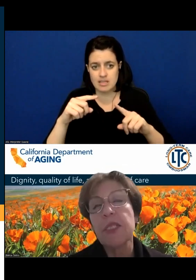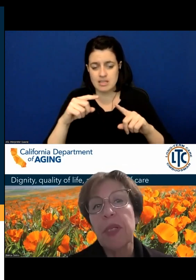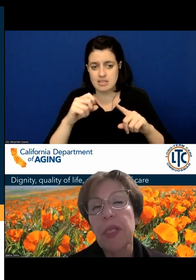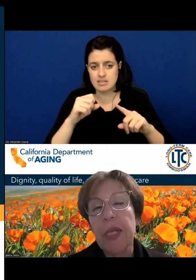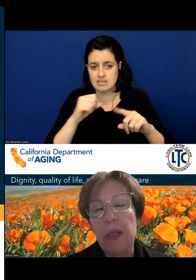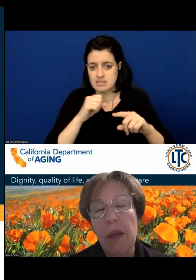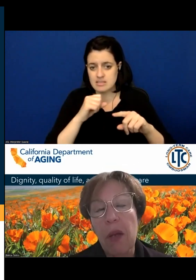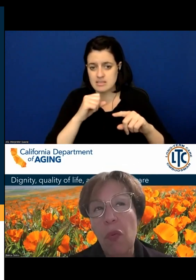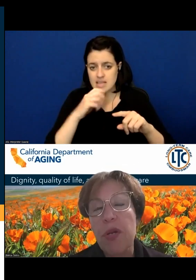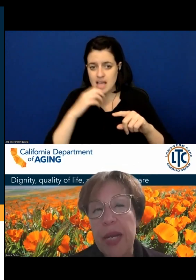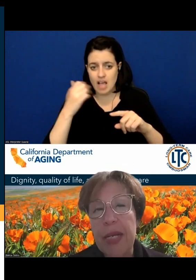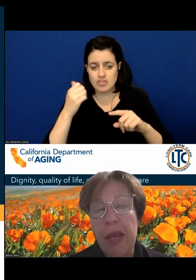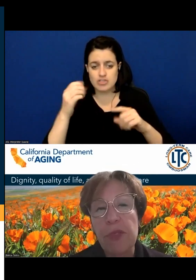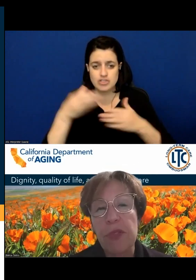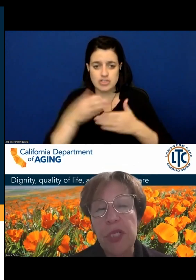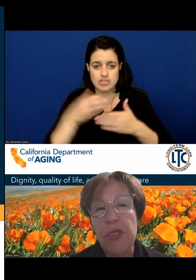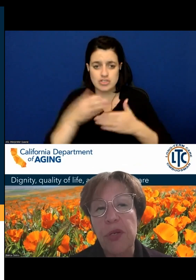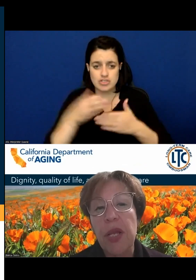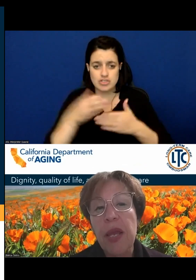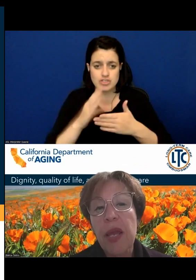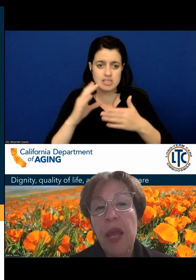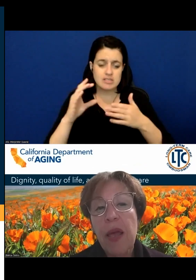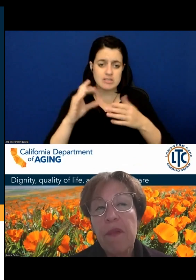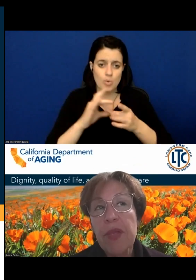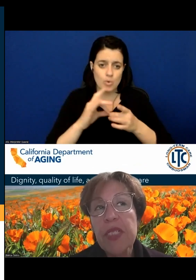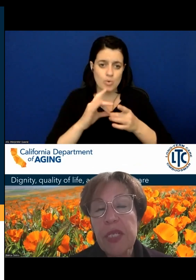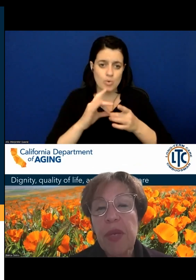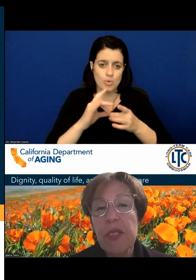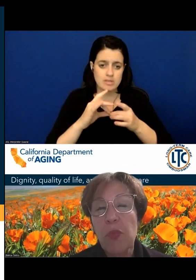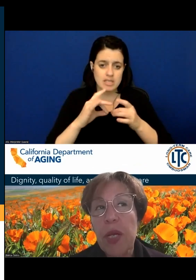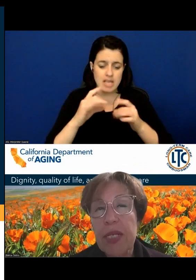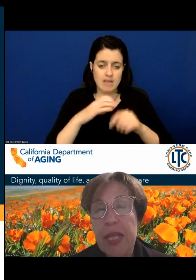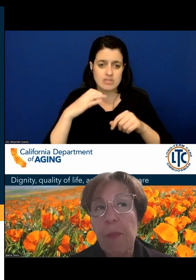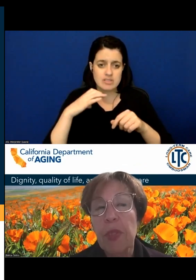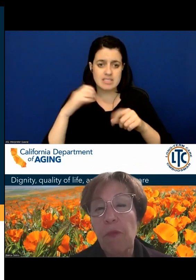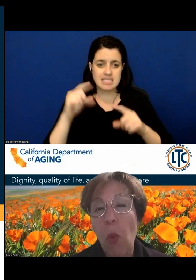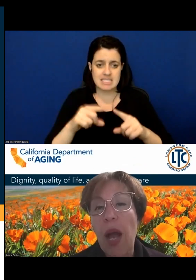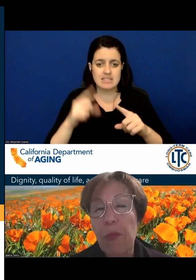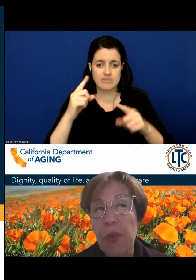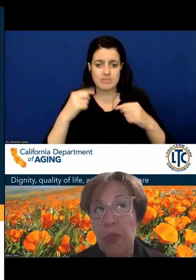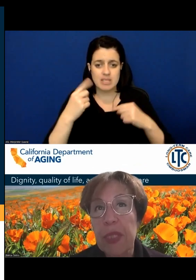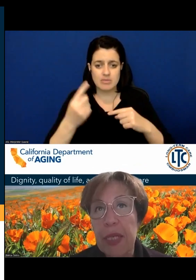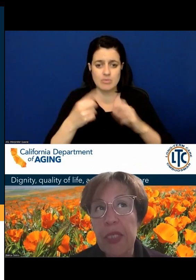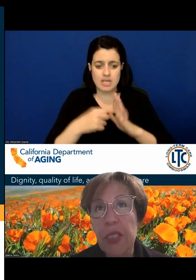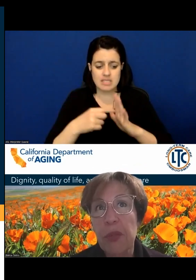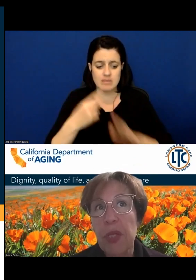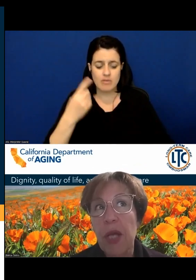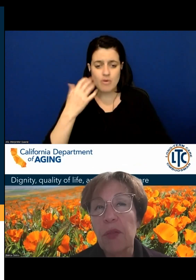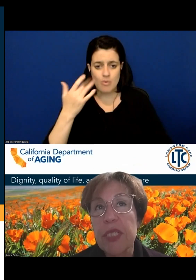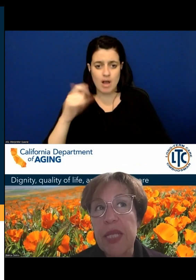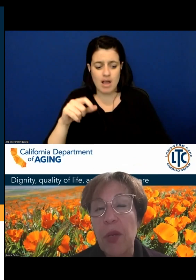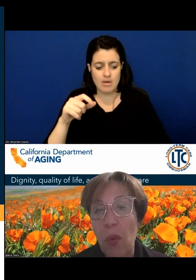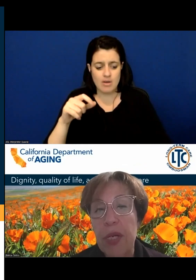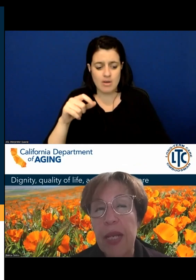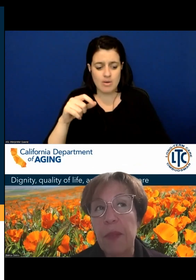and Disability Coordinating Council is concerned, this to me is one example of why we really need to not